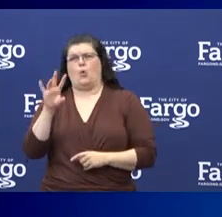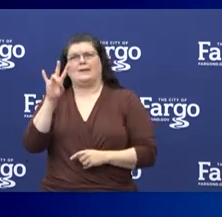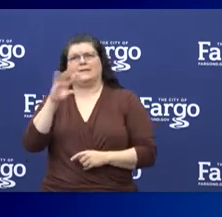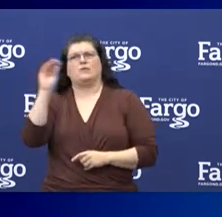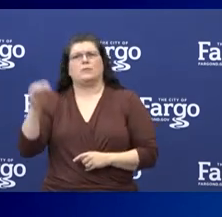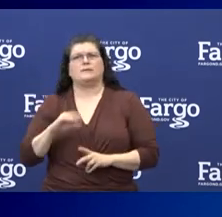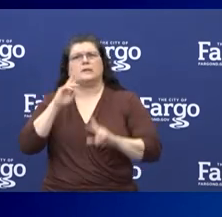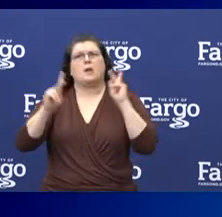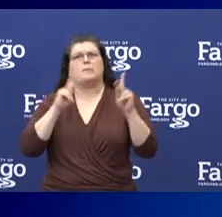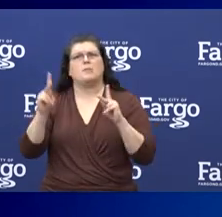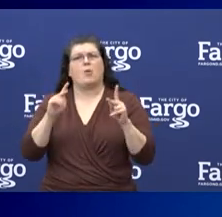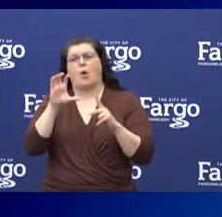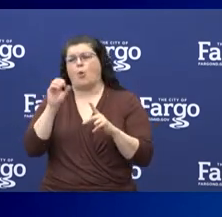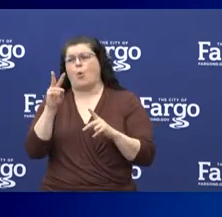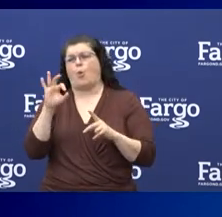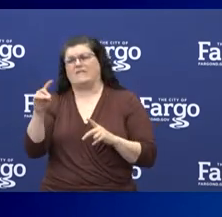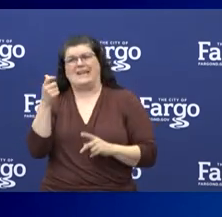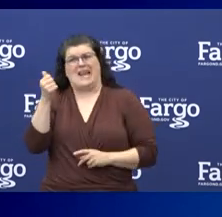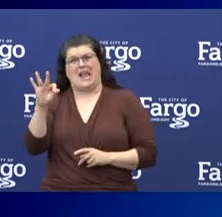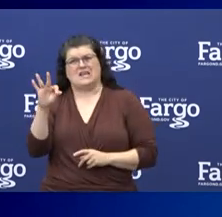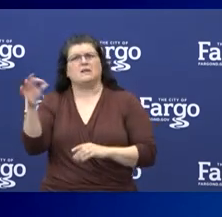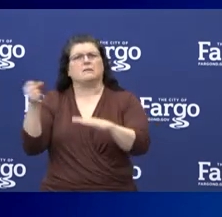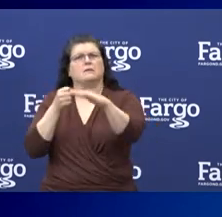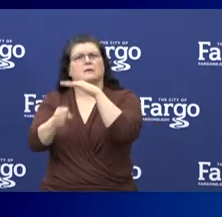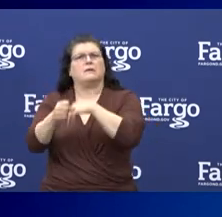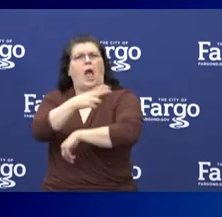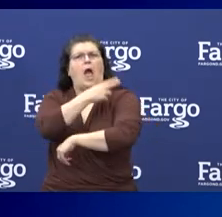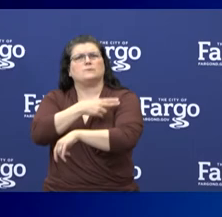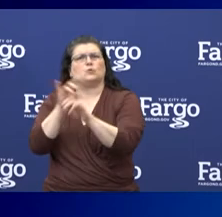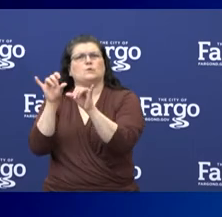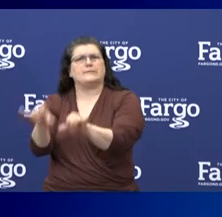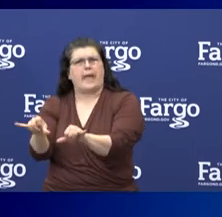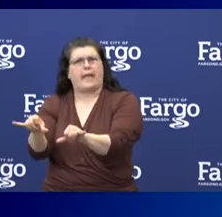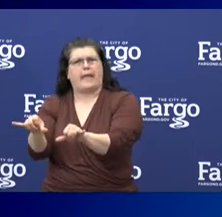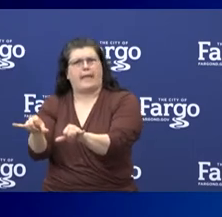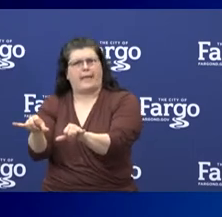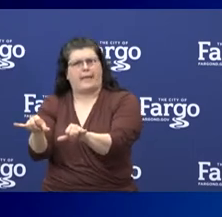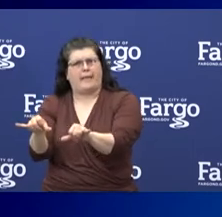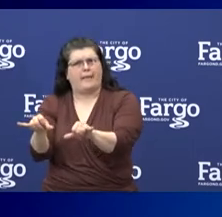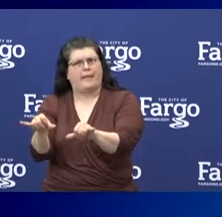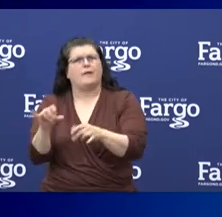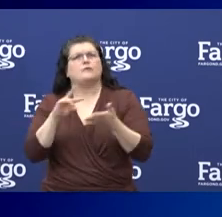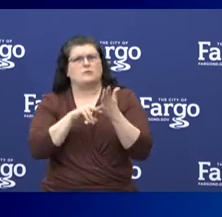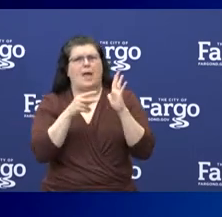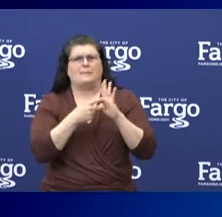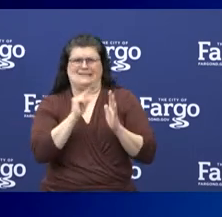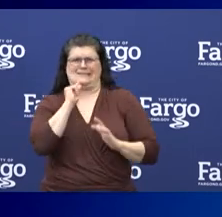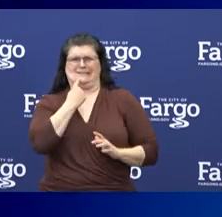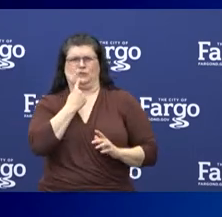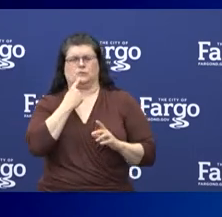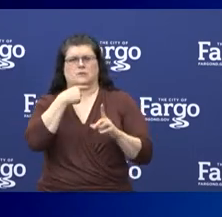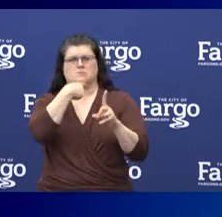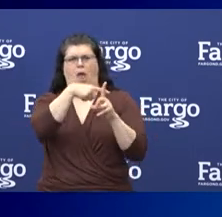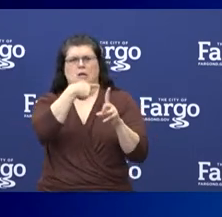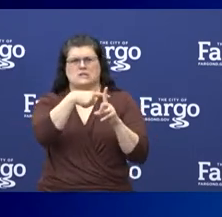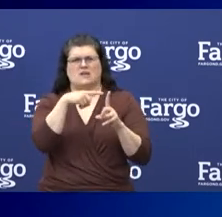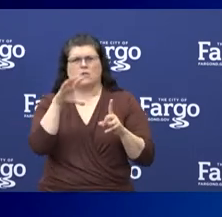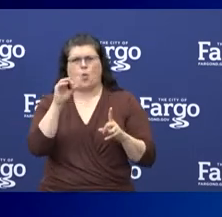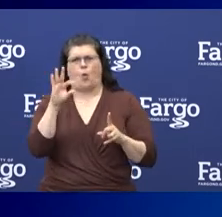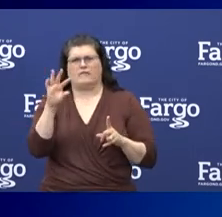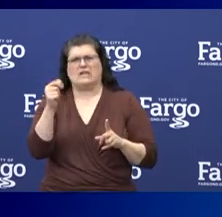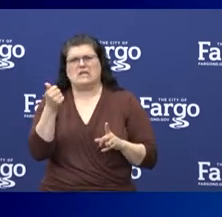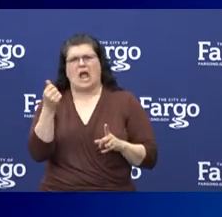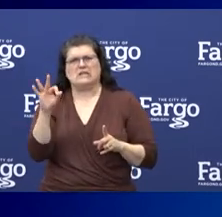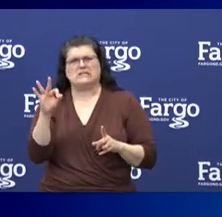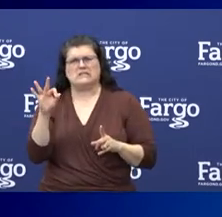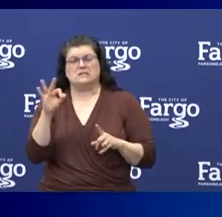people are hospitalized. So that's a very small percentage of those positive cases that come up positive. But we're running